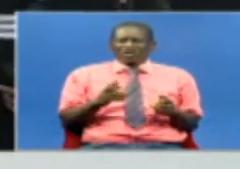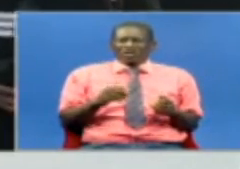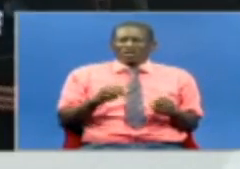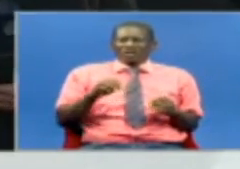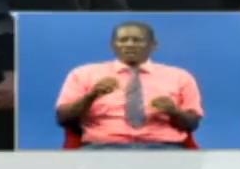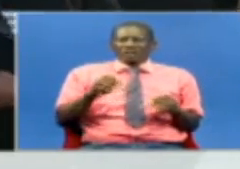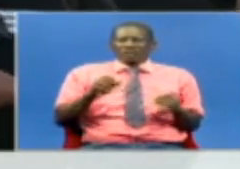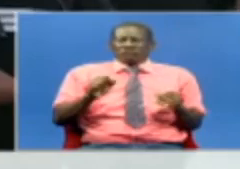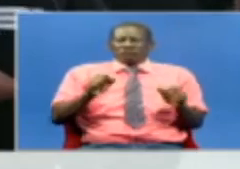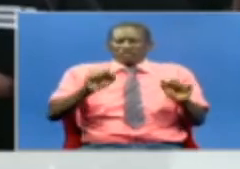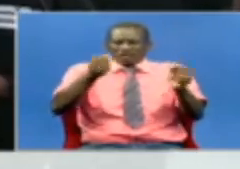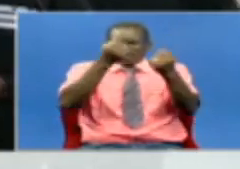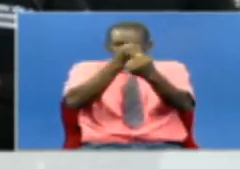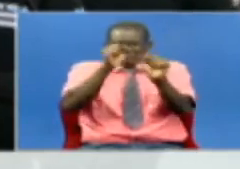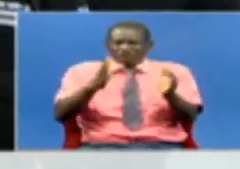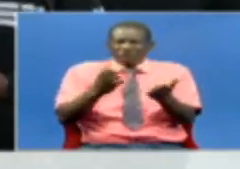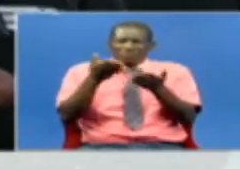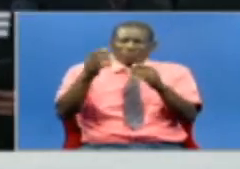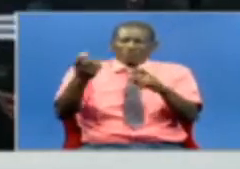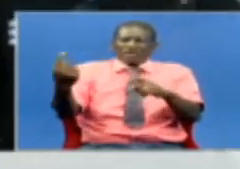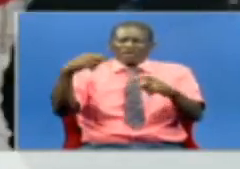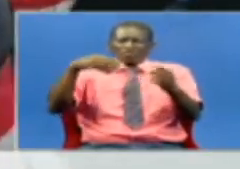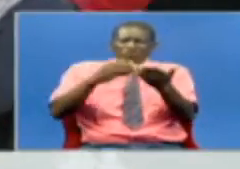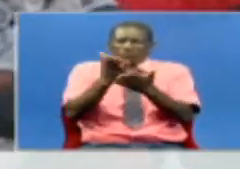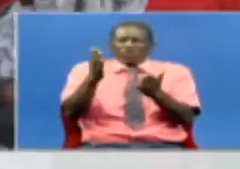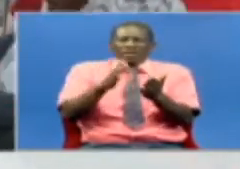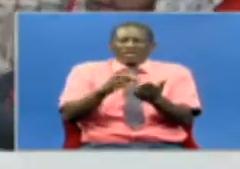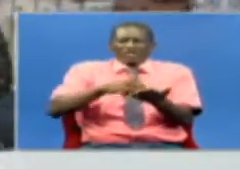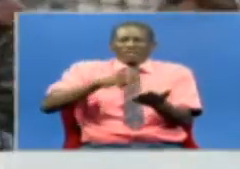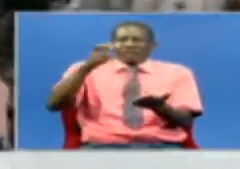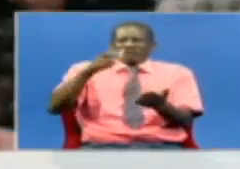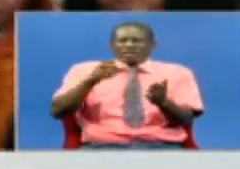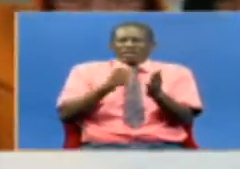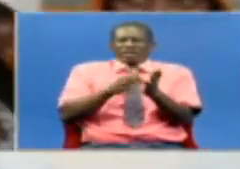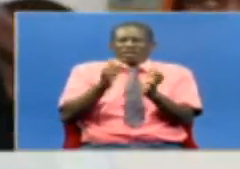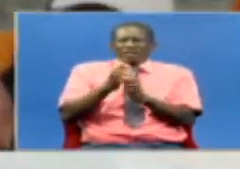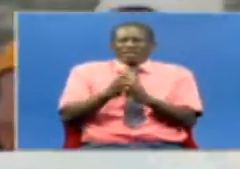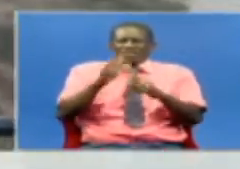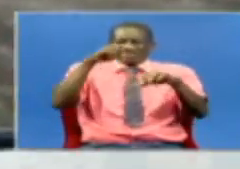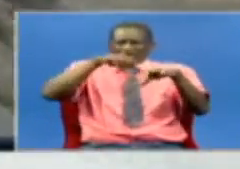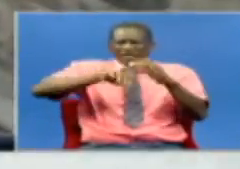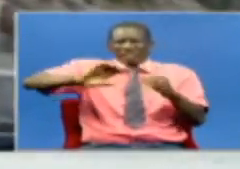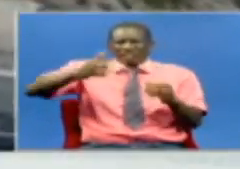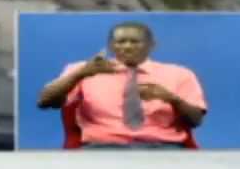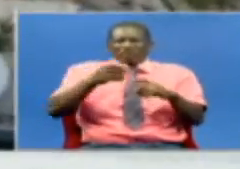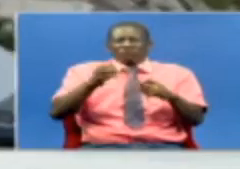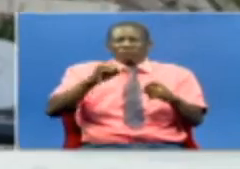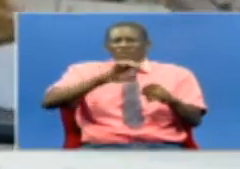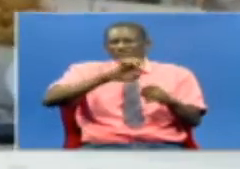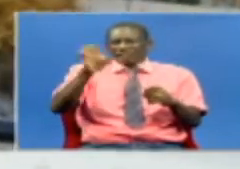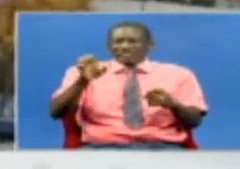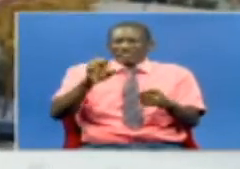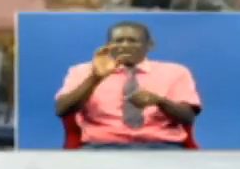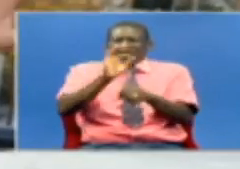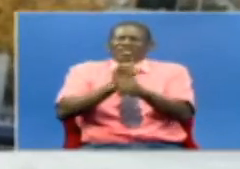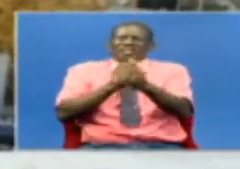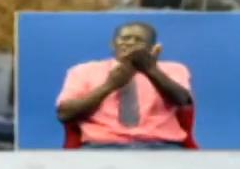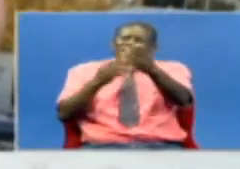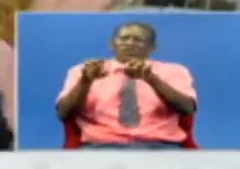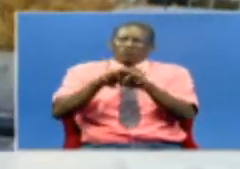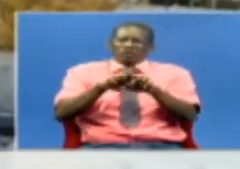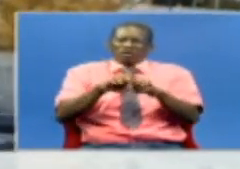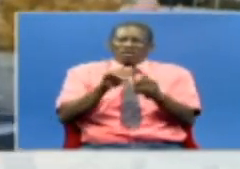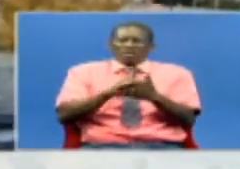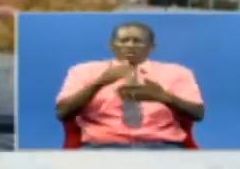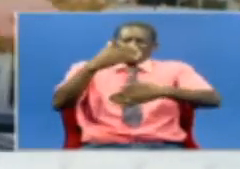come in through there, the resurrection. In Christianity, Jesus fulfills that by entering the city from the east. That's why there's lots of churches there also. That was the border